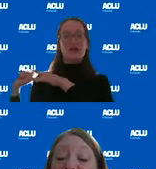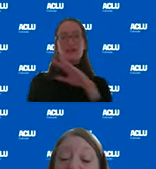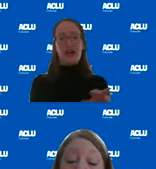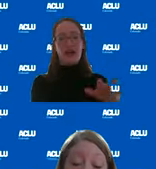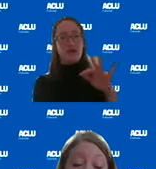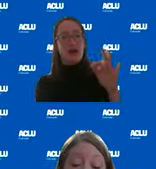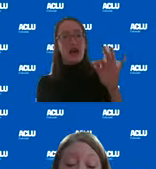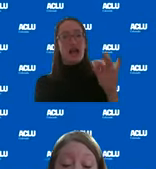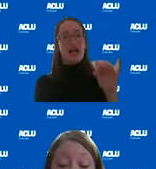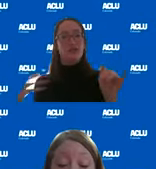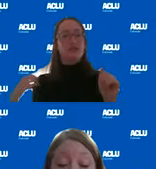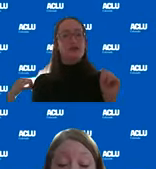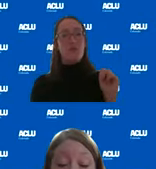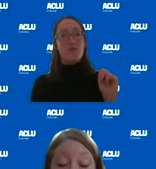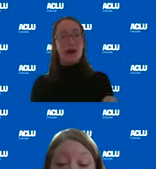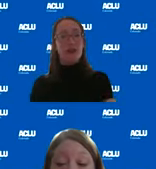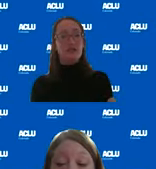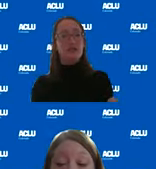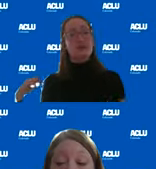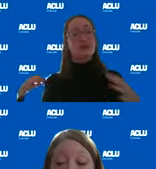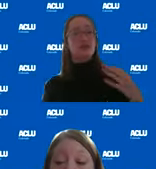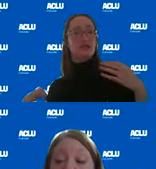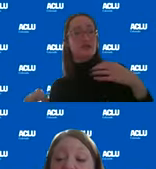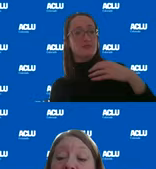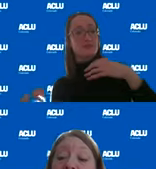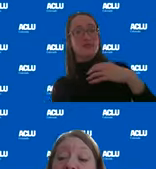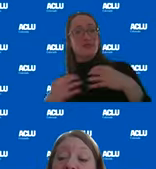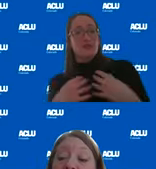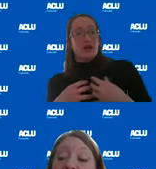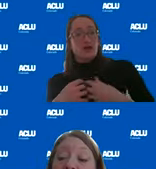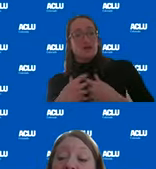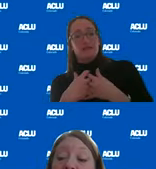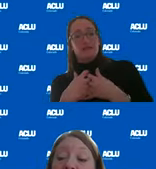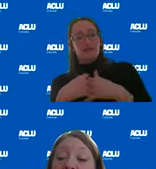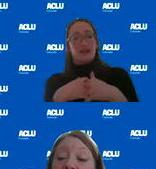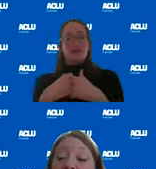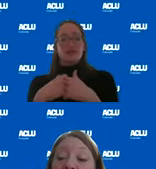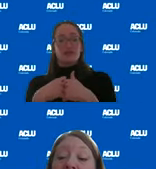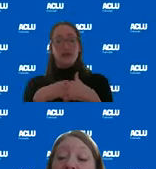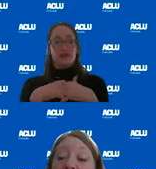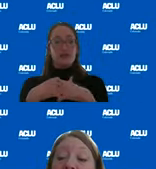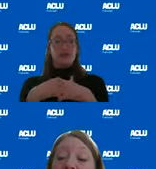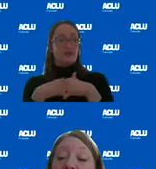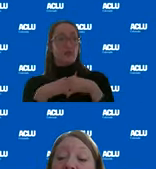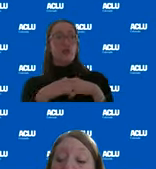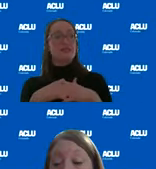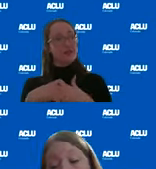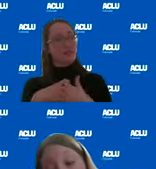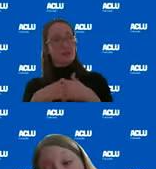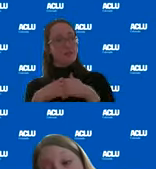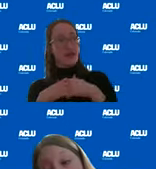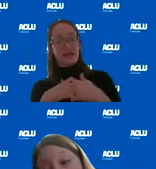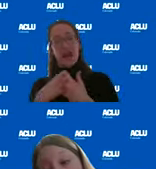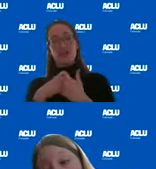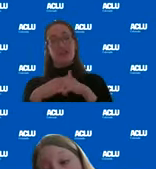other than that, I really don't mind for folks to reach out to me directly if they have friends or family, or if their home state is